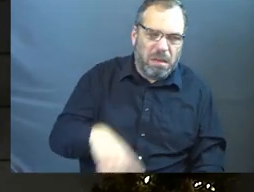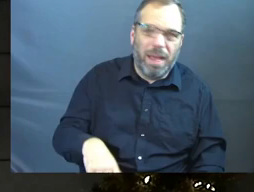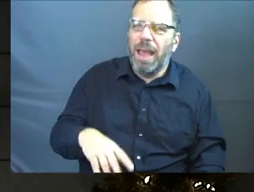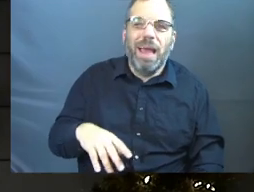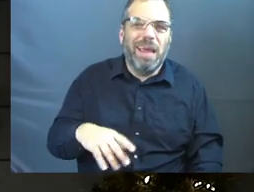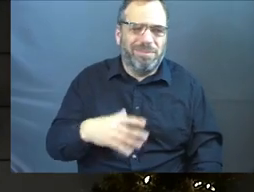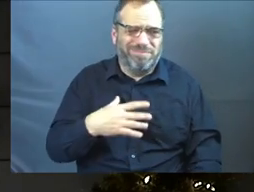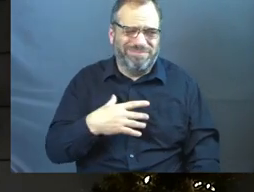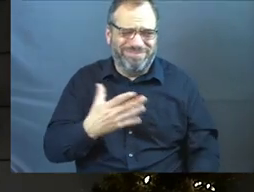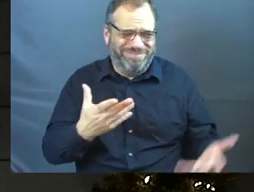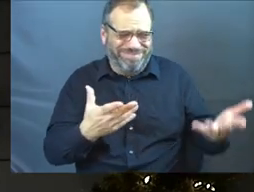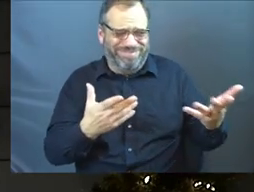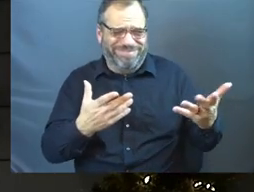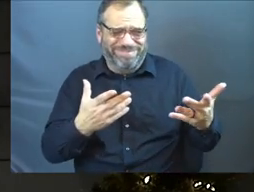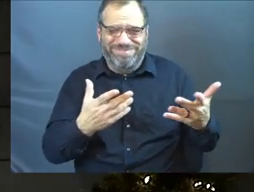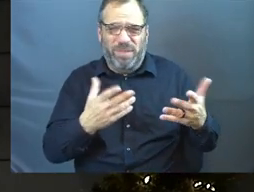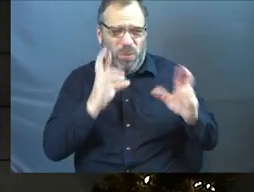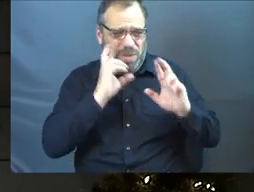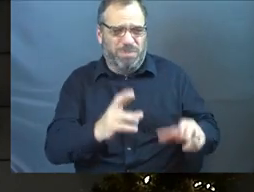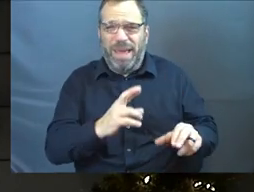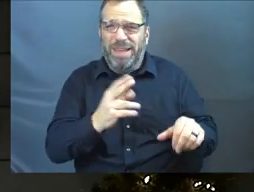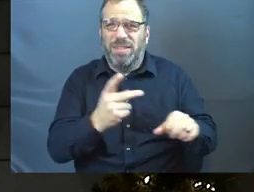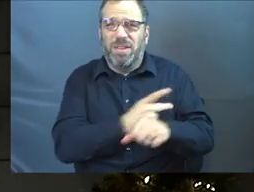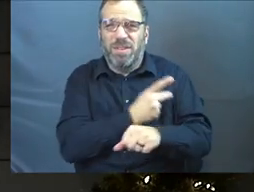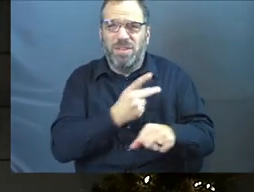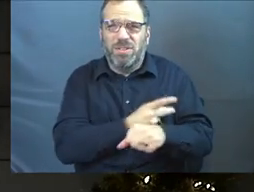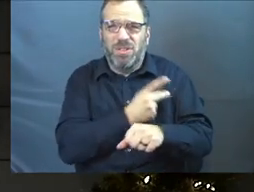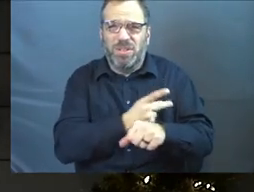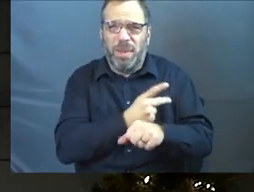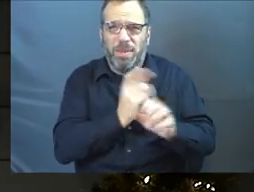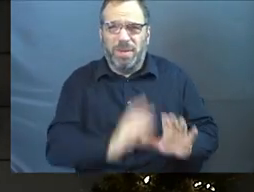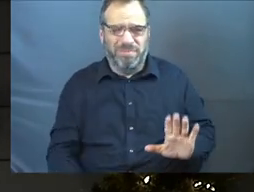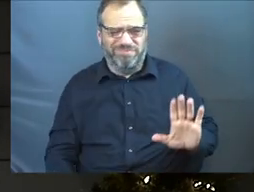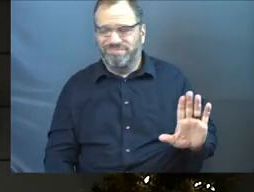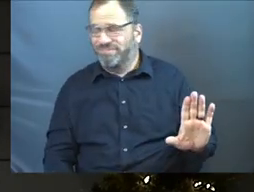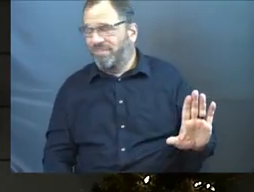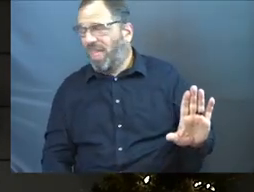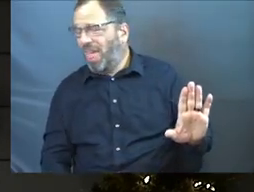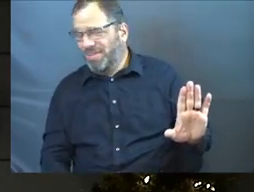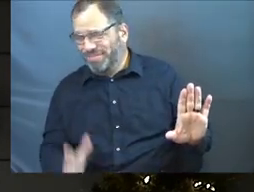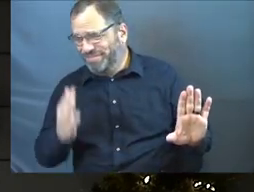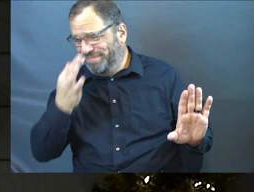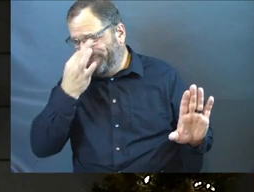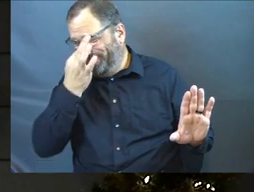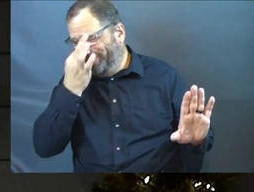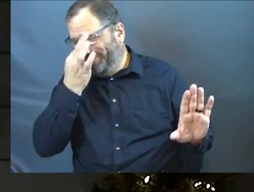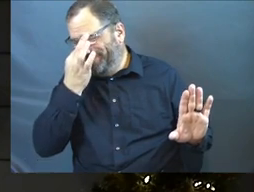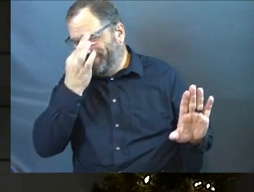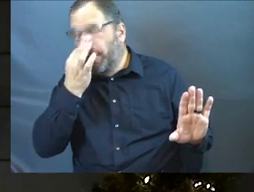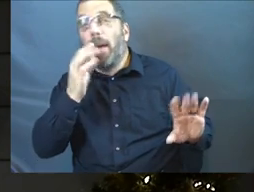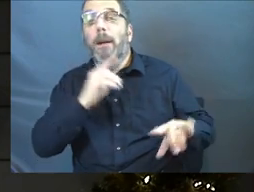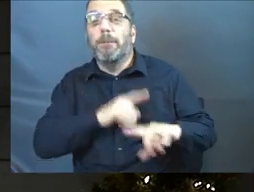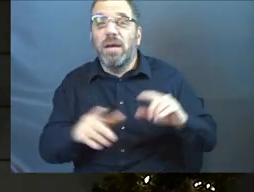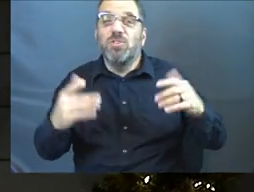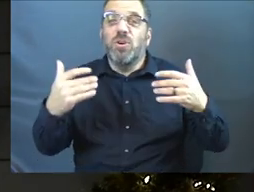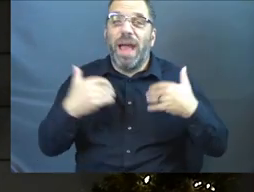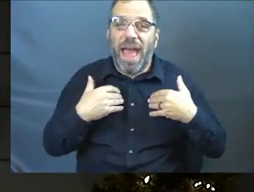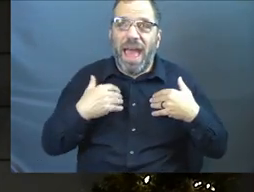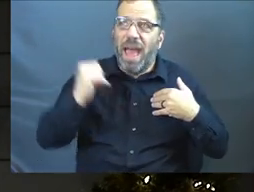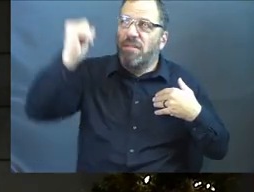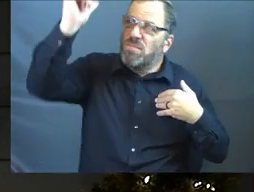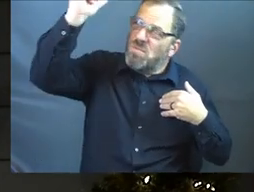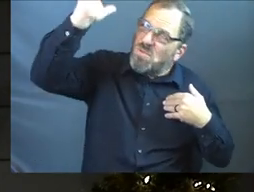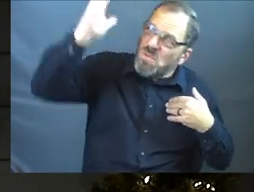like people did not respect, they didn't put respect on the name of the shepherds, okay? But you have the God